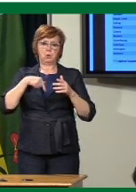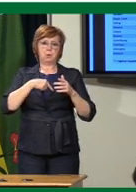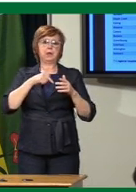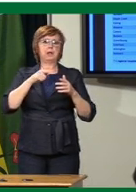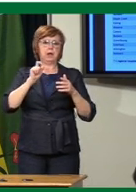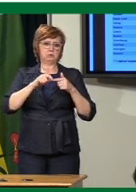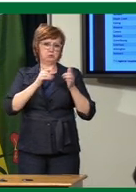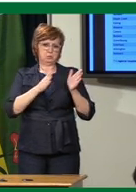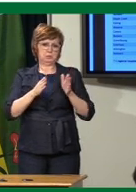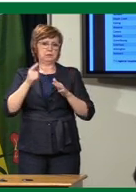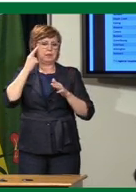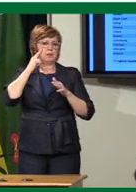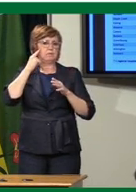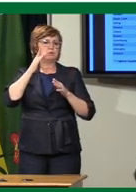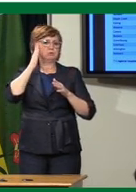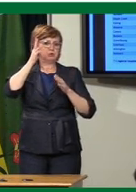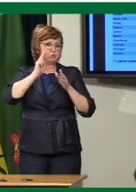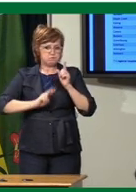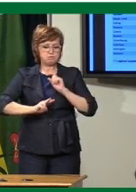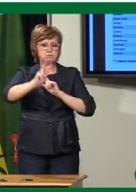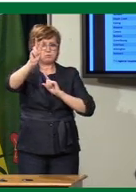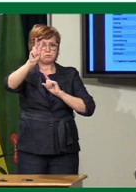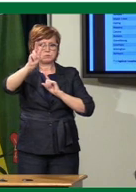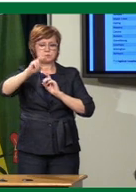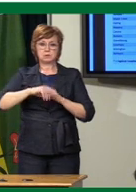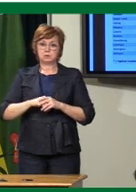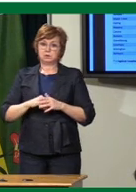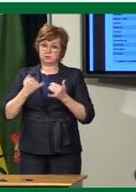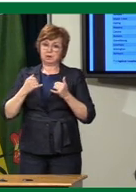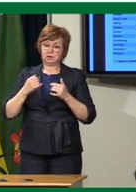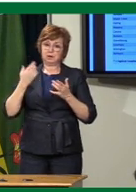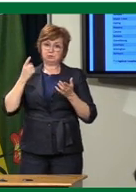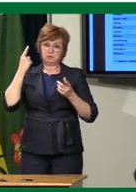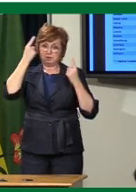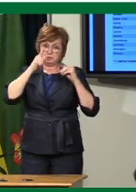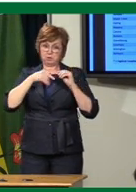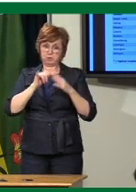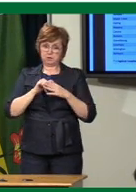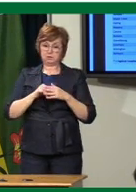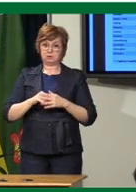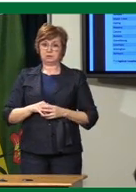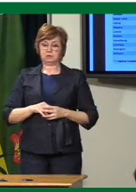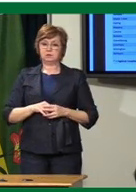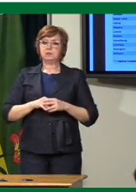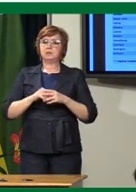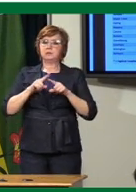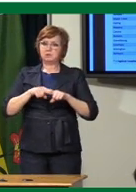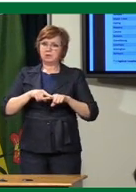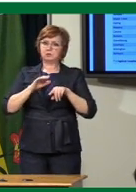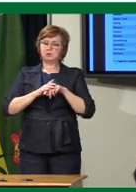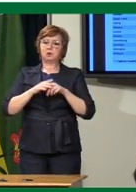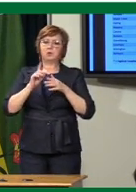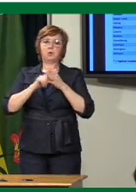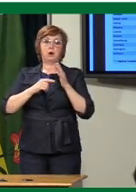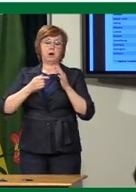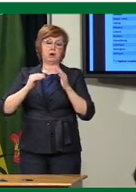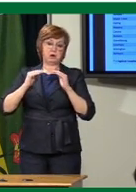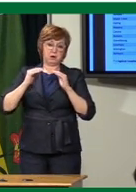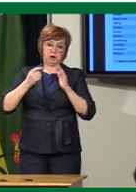in some areas. But they would be applied as in response to the actual demand. So COVID hospitals would